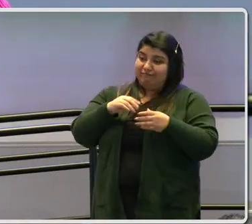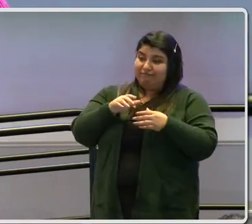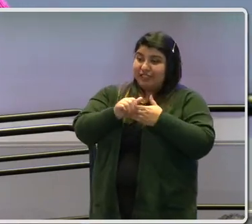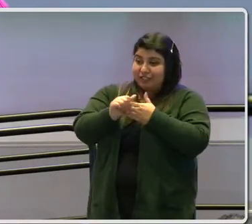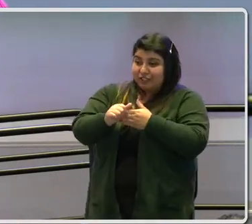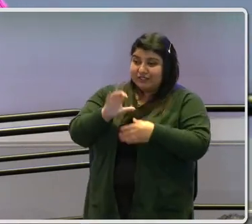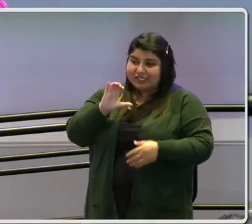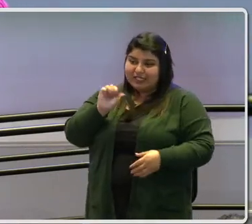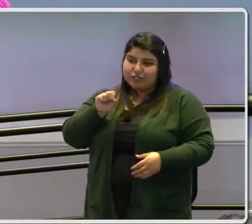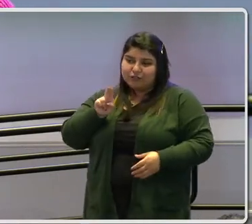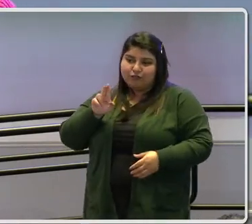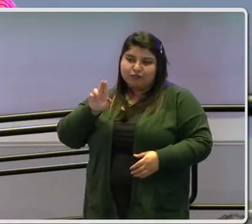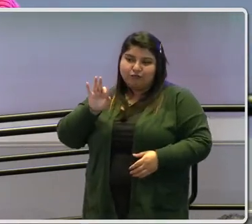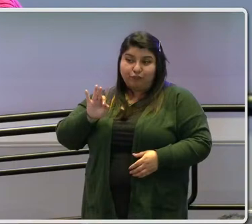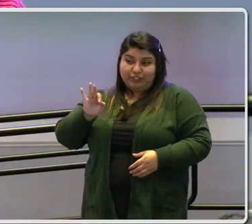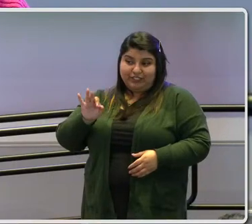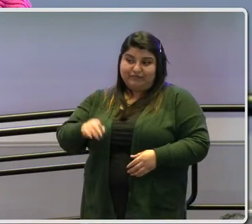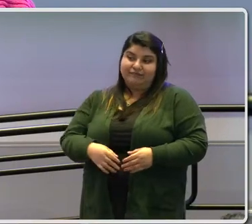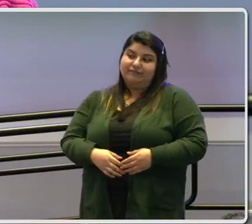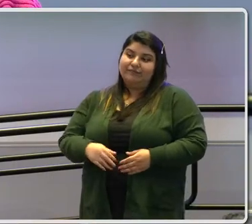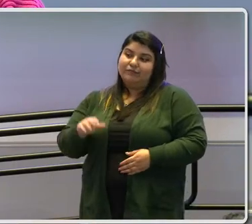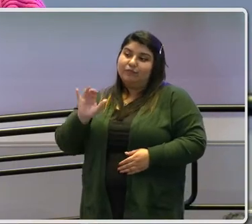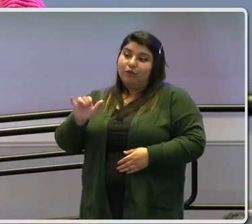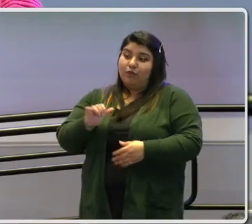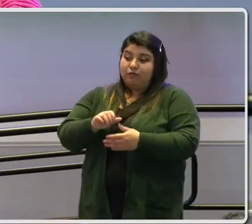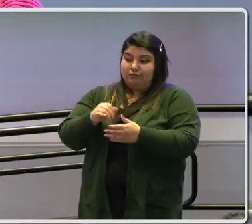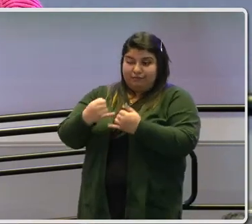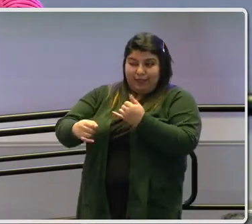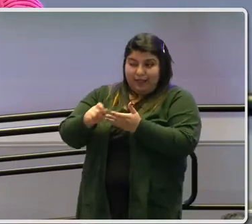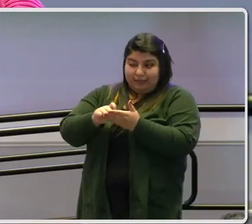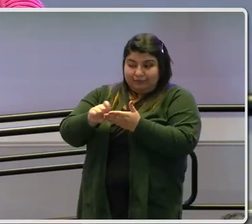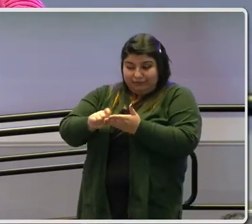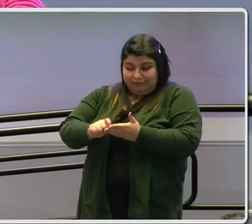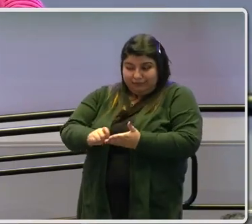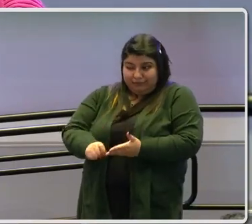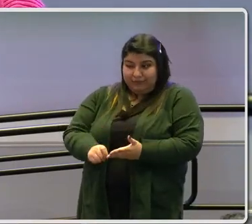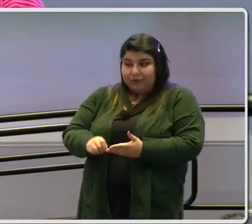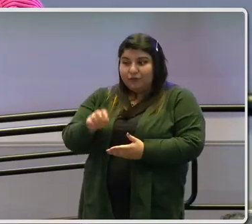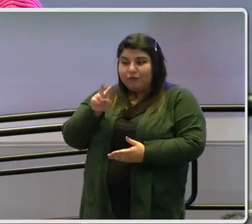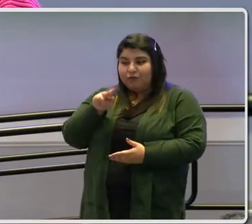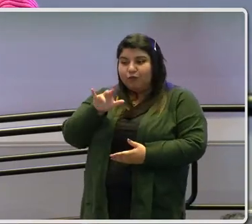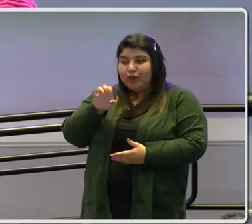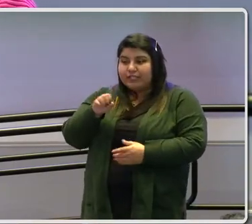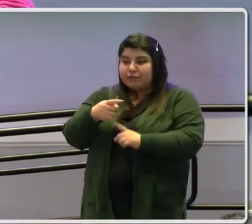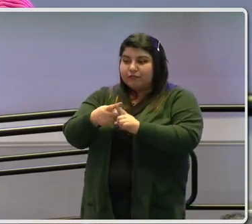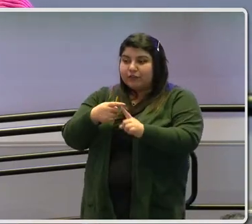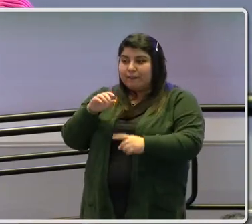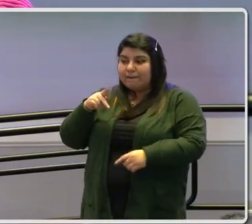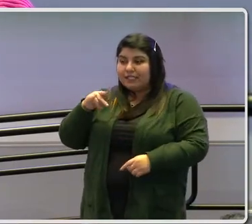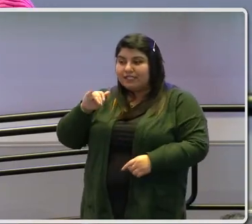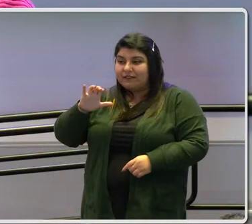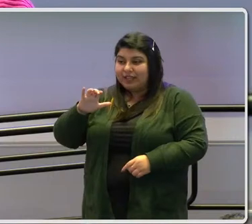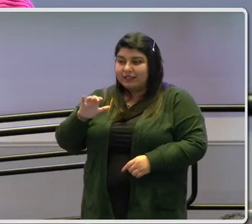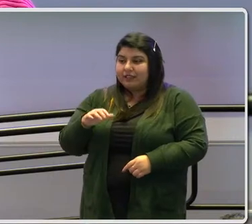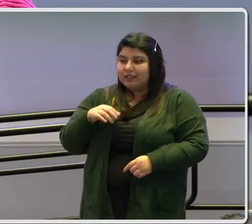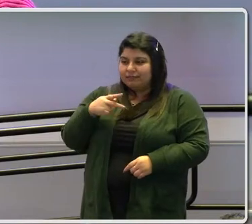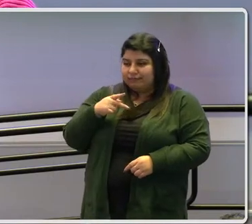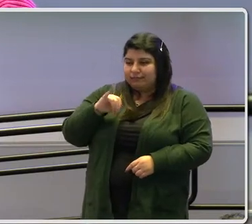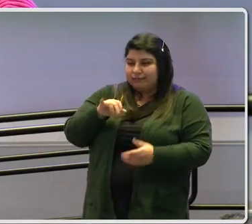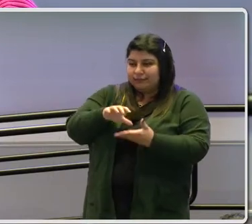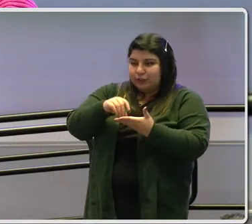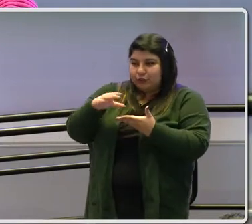CSU Fullerton. Her dissertation, Voices from the Pacific, Narratives of Pacific Islander